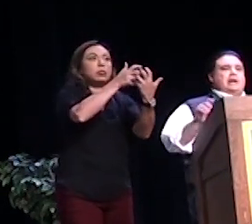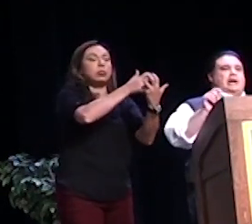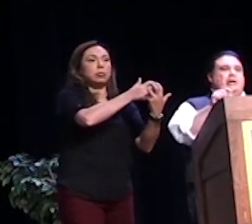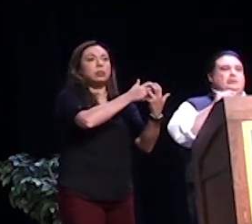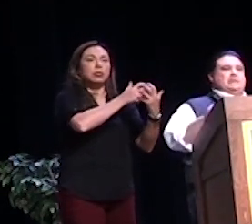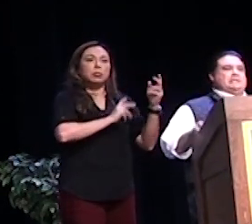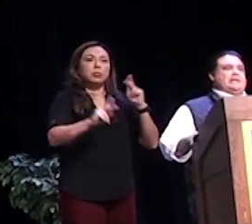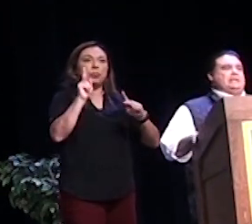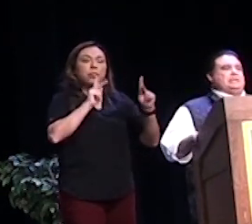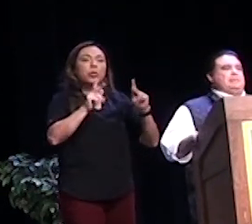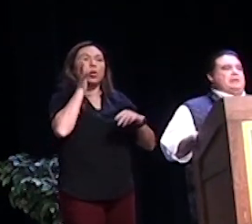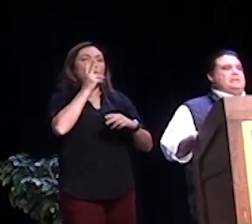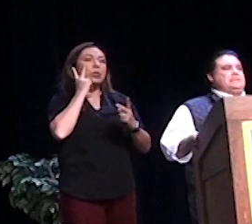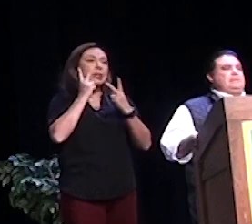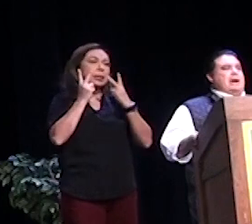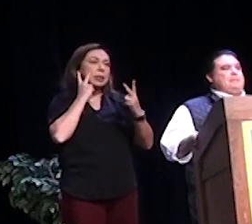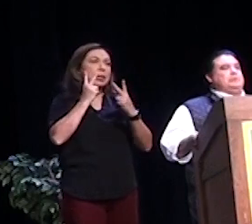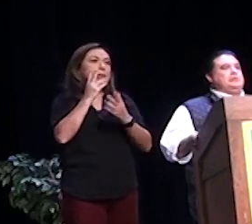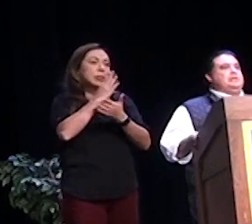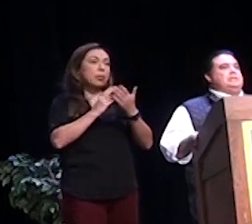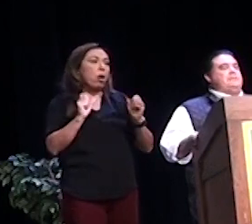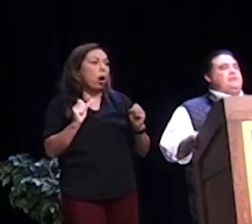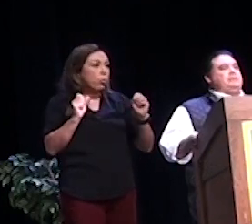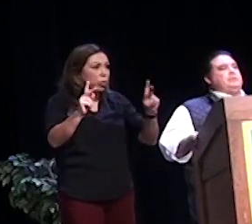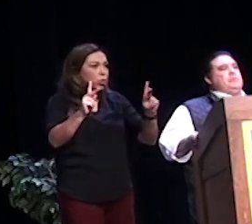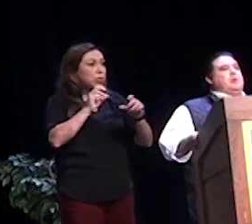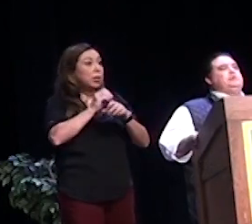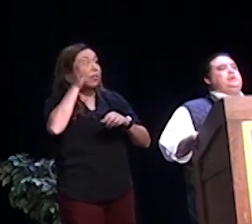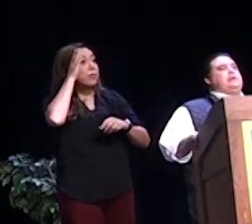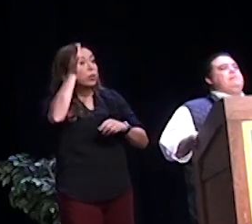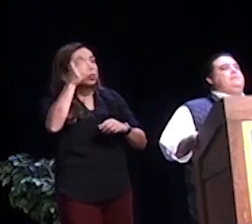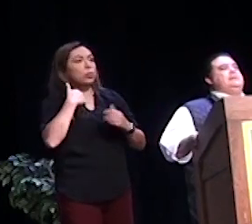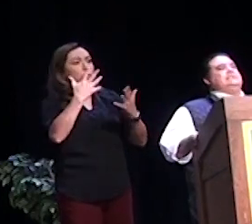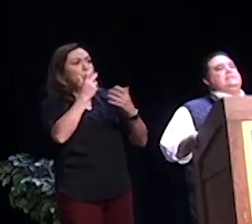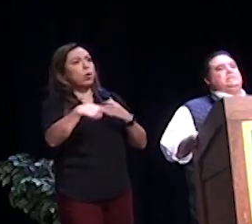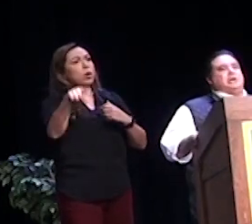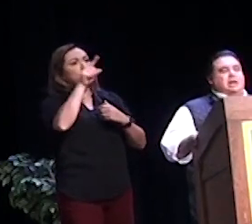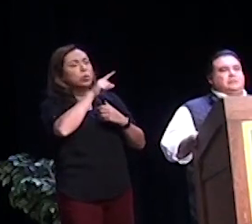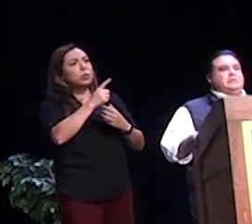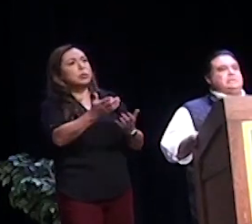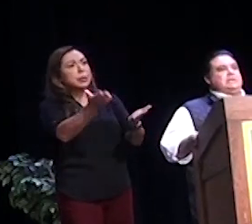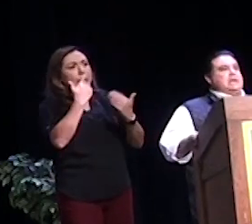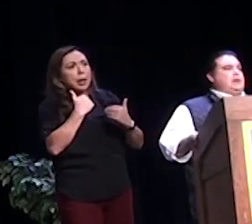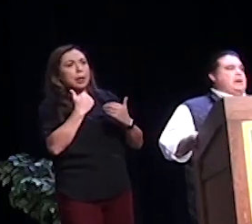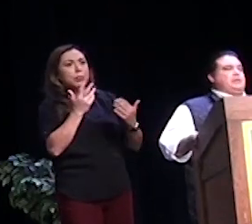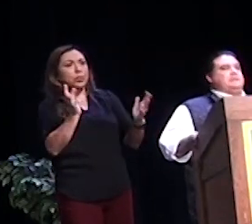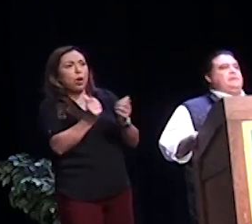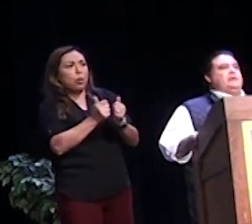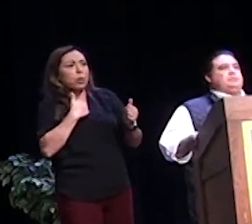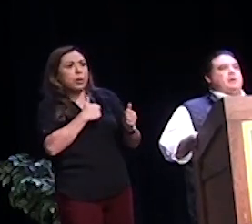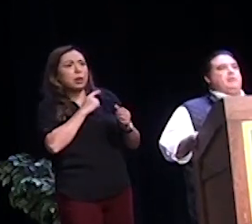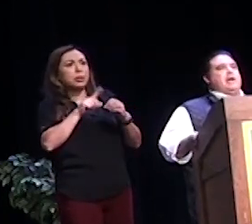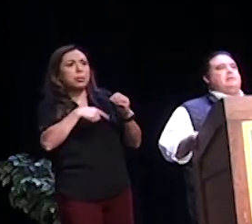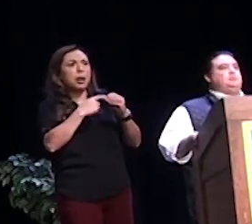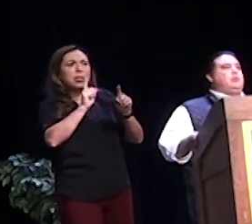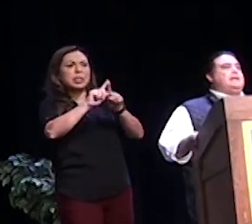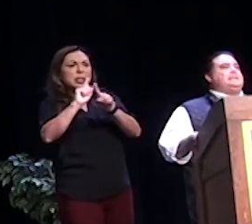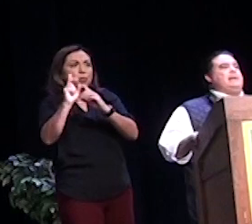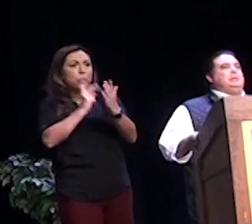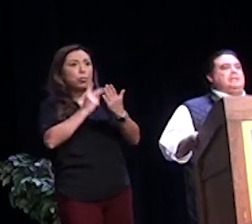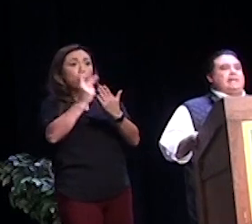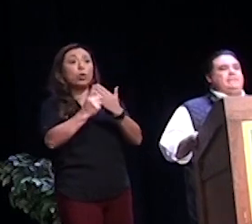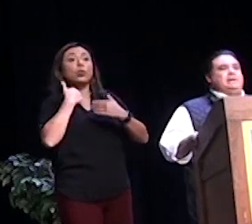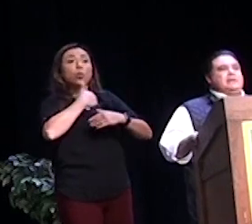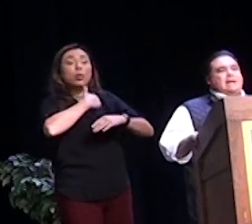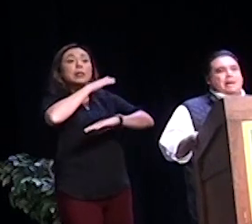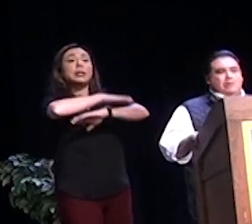population. So you'll be seeing some opportunities in the future. We want you to come and visit and talk to us about these various programs.